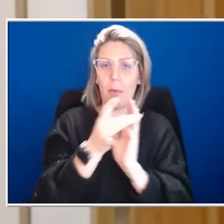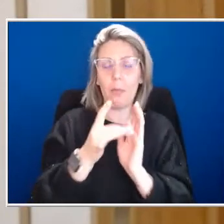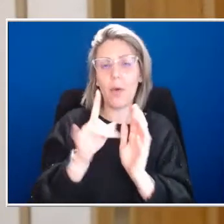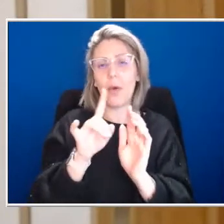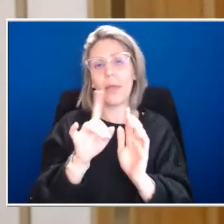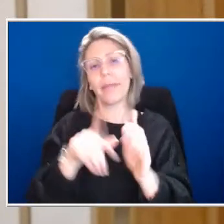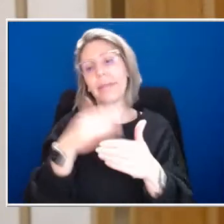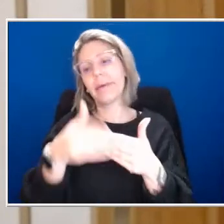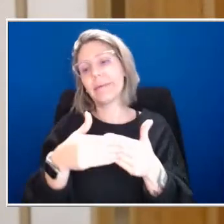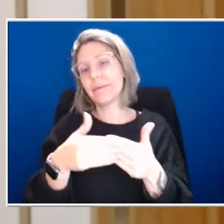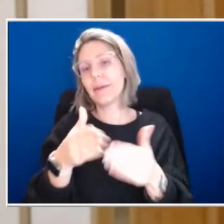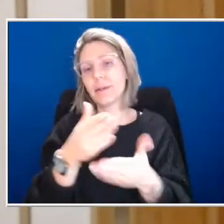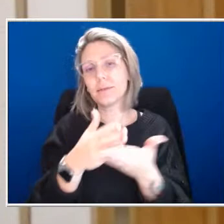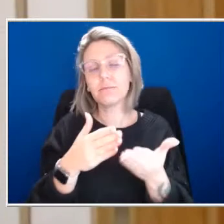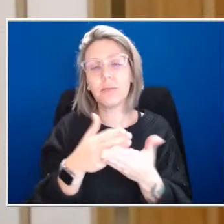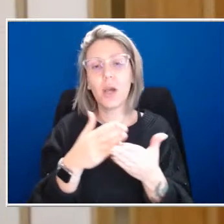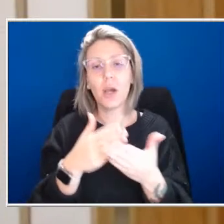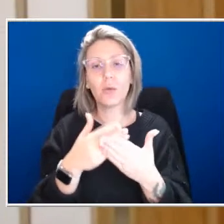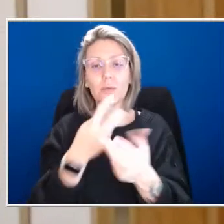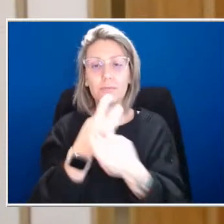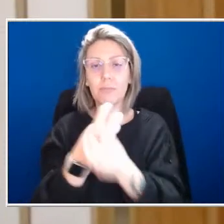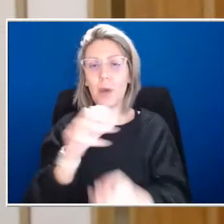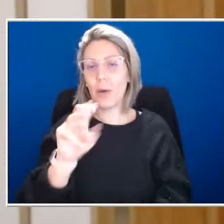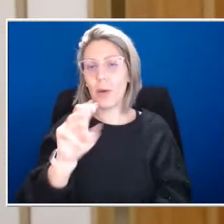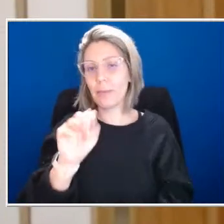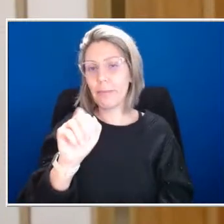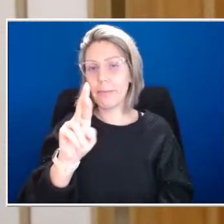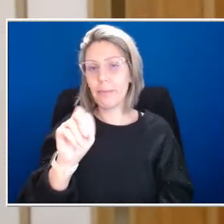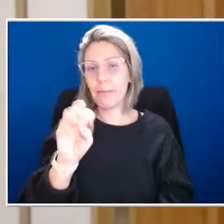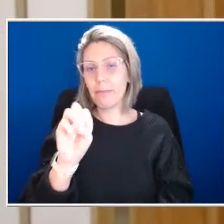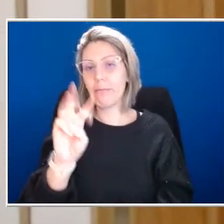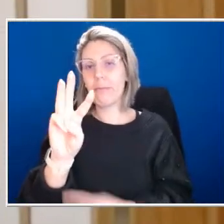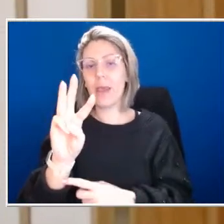bone marrow biopsy, see why heart is thick. And